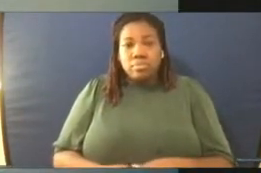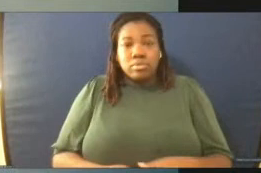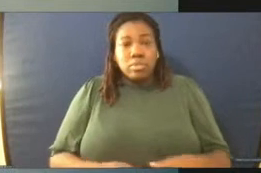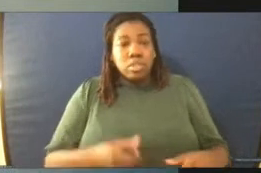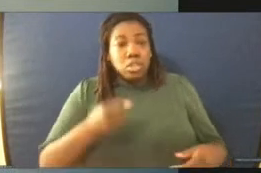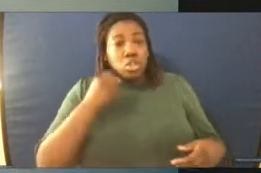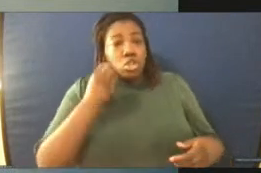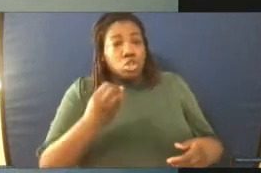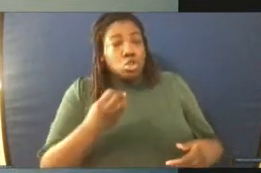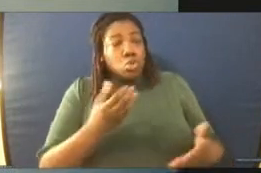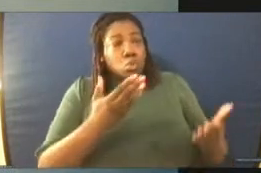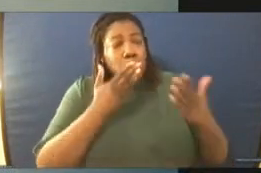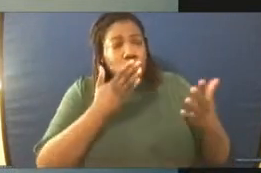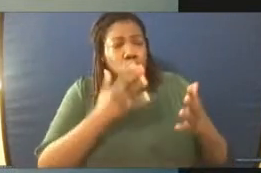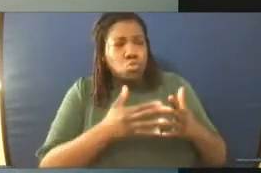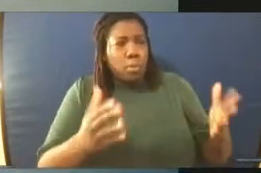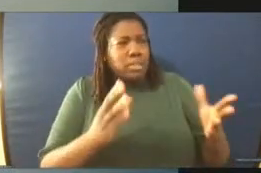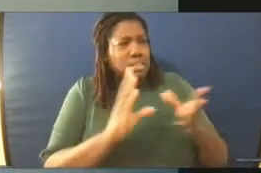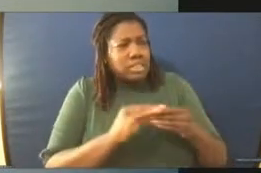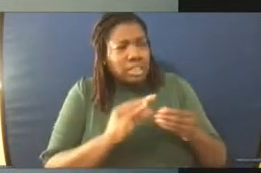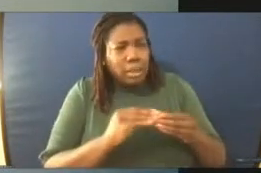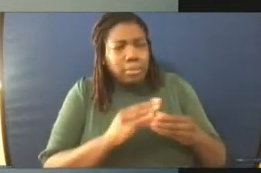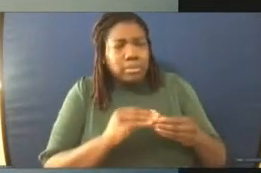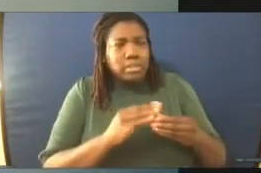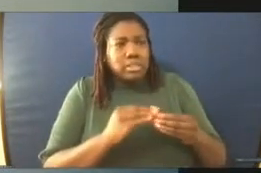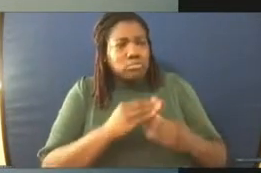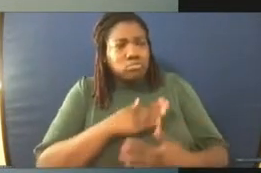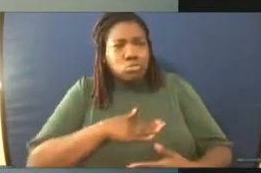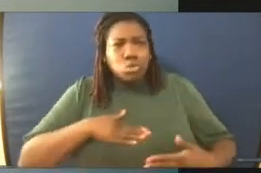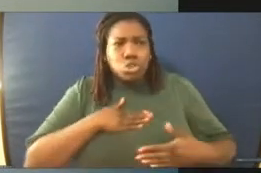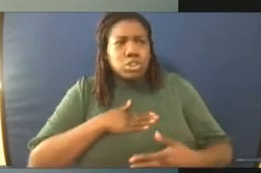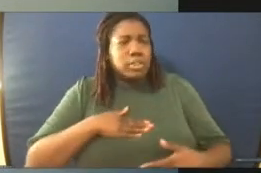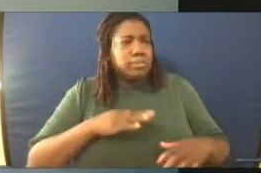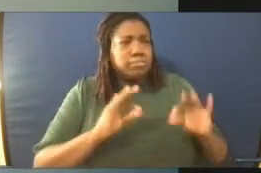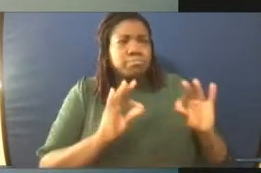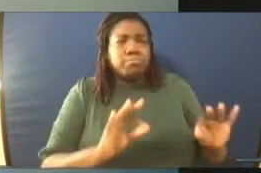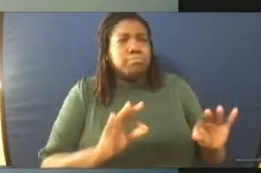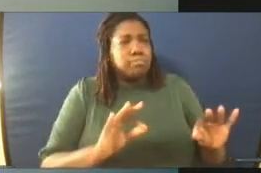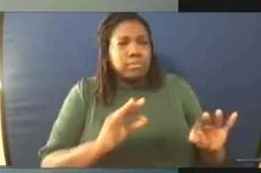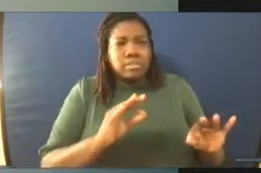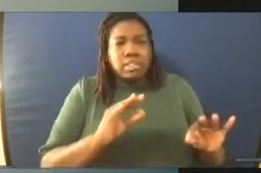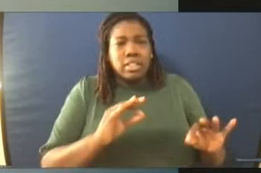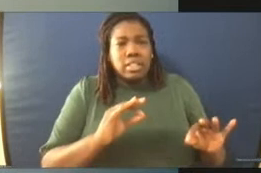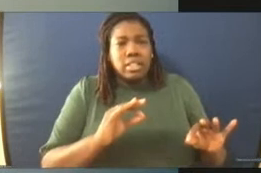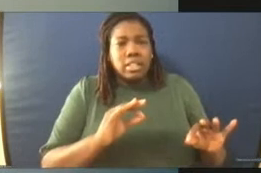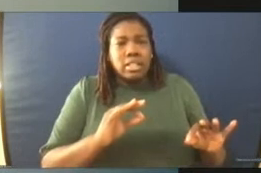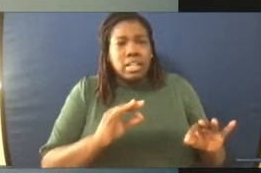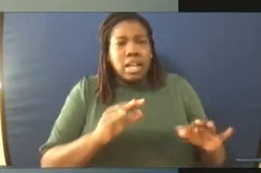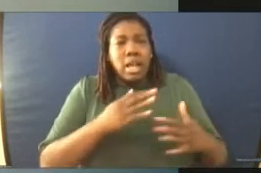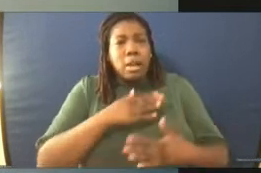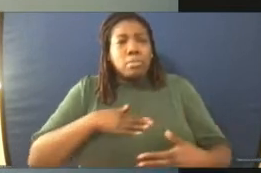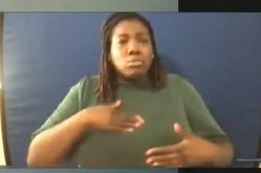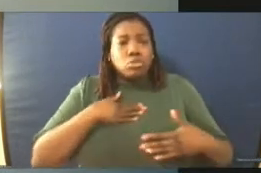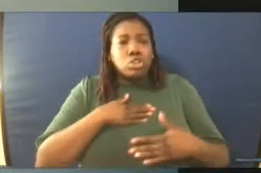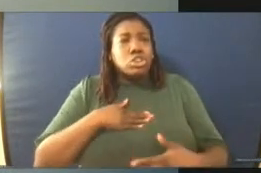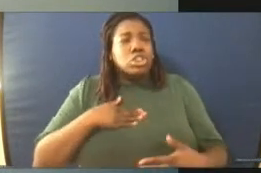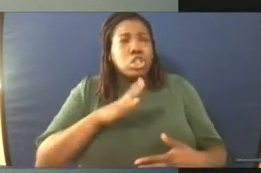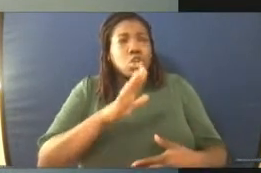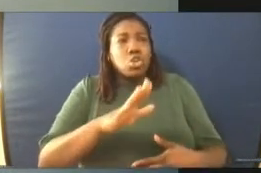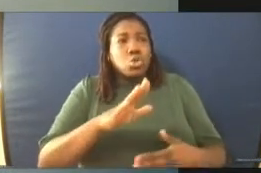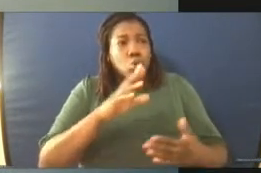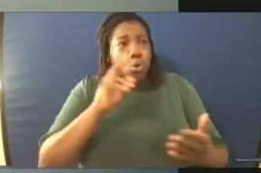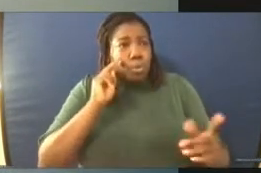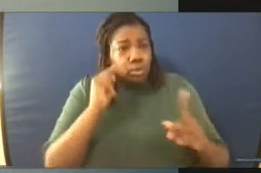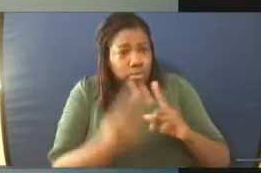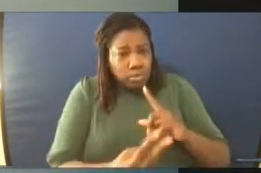Mr. Joseph, thank you for your comments, and I appreciate that. And so Ms. Stern, I appreciate your perspective, and I think